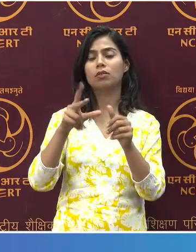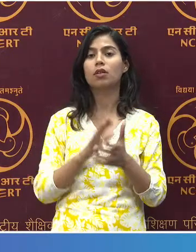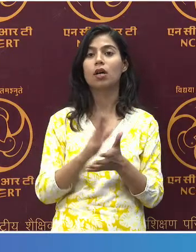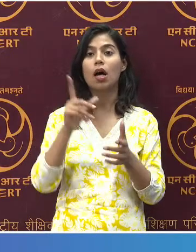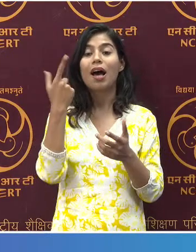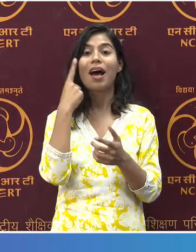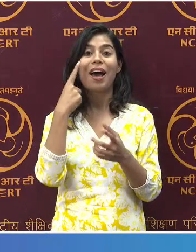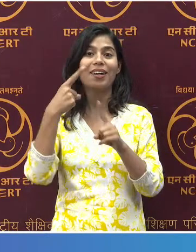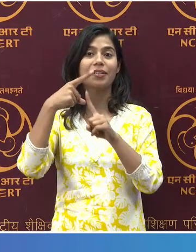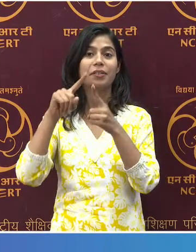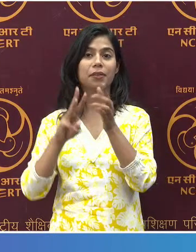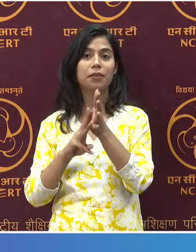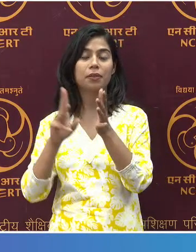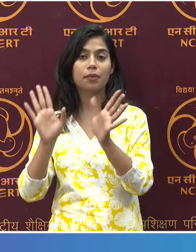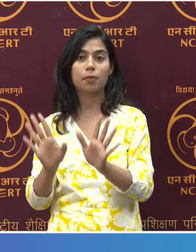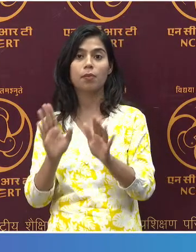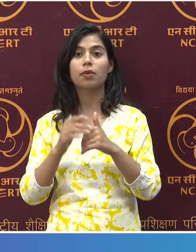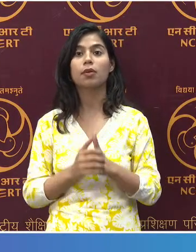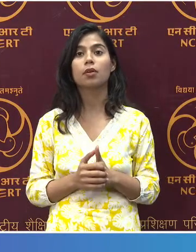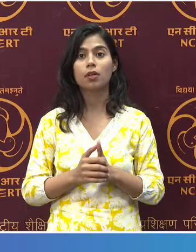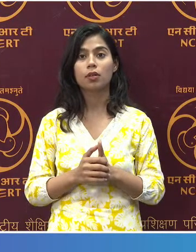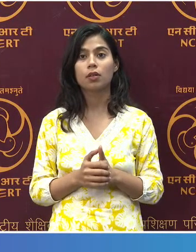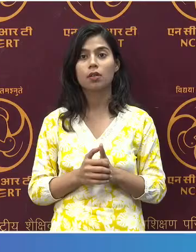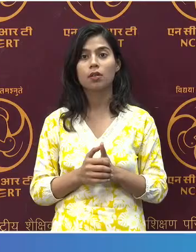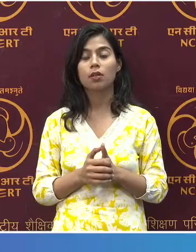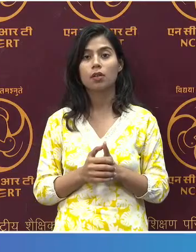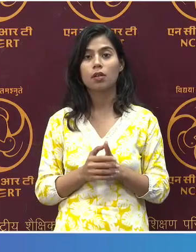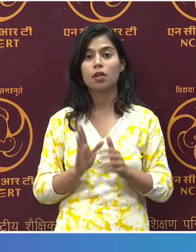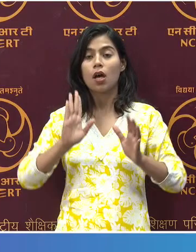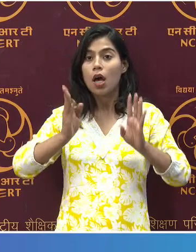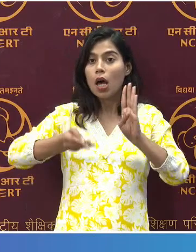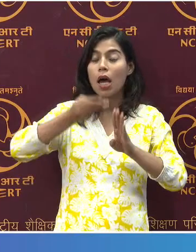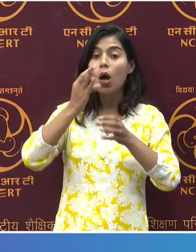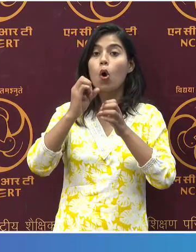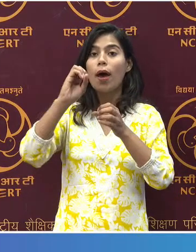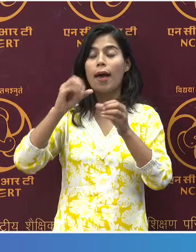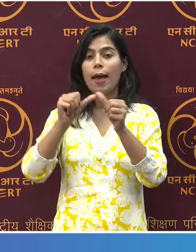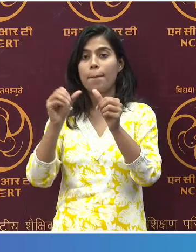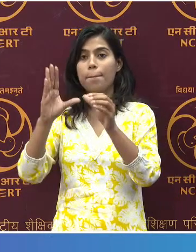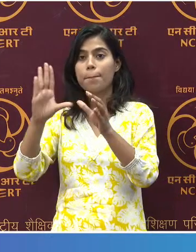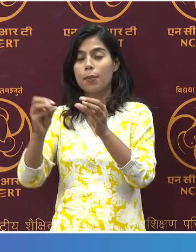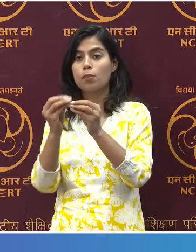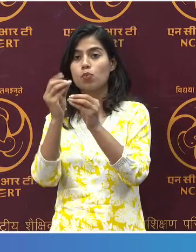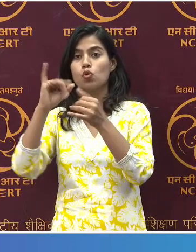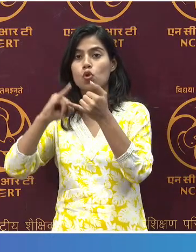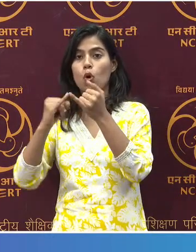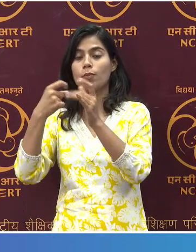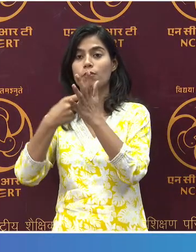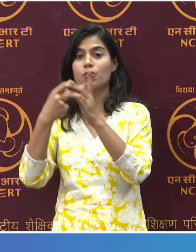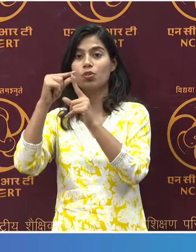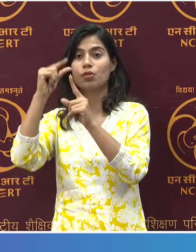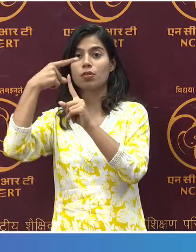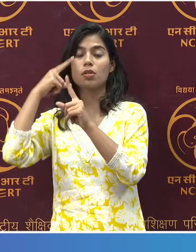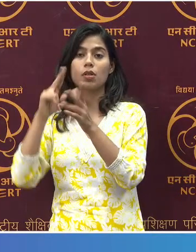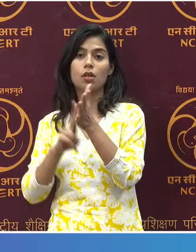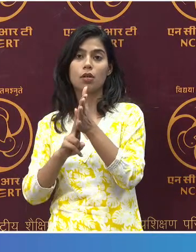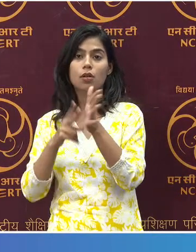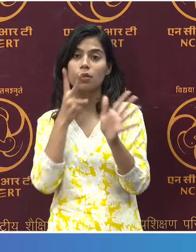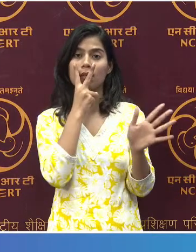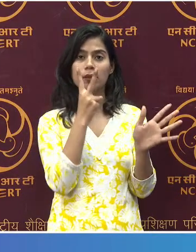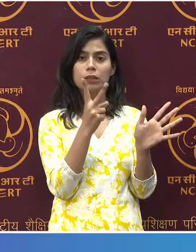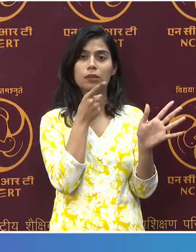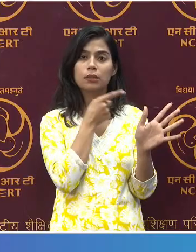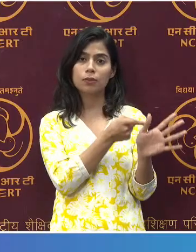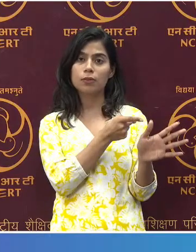atom that act as a catalyst, adsorption of hydrogen atom will be there, adsorption of hydrogen atom will be there. Look, we can say